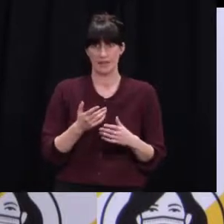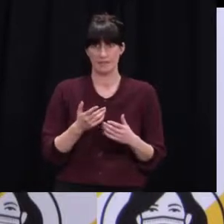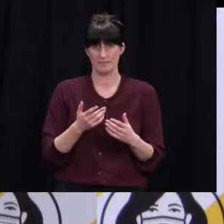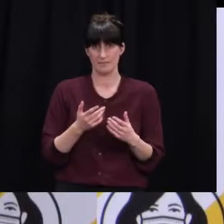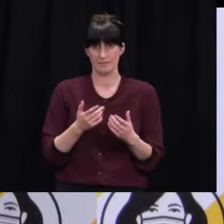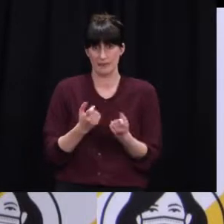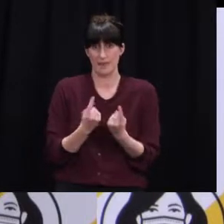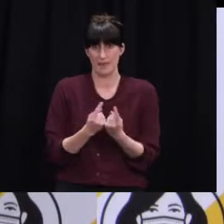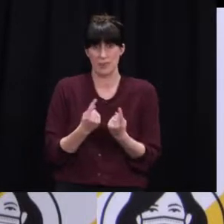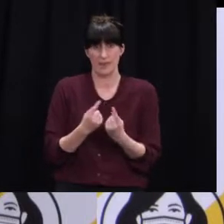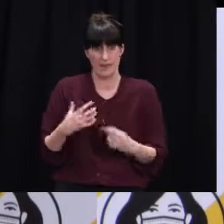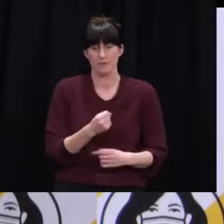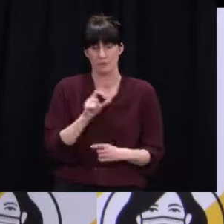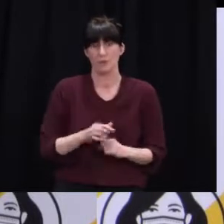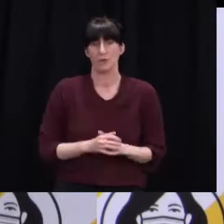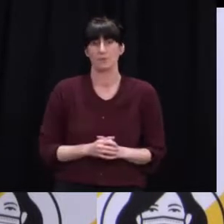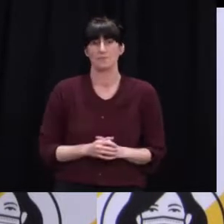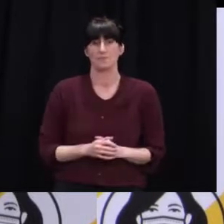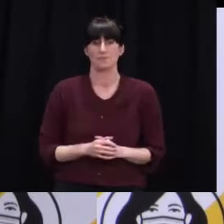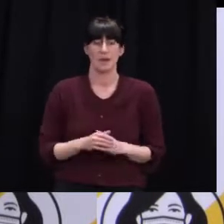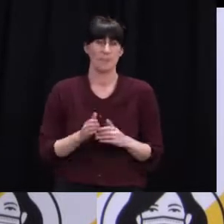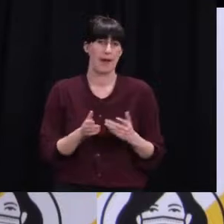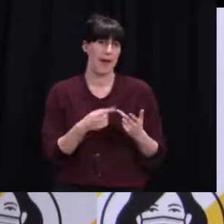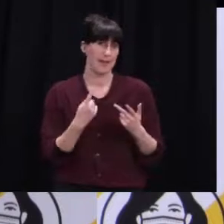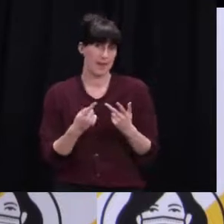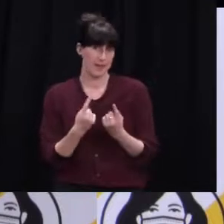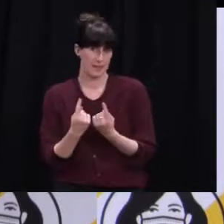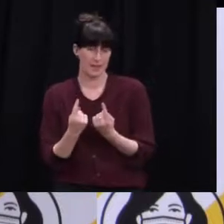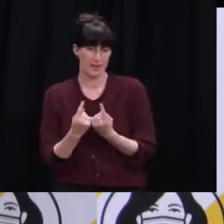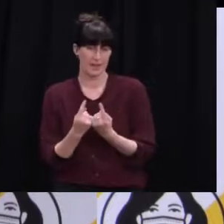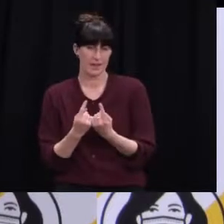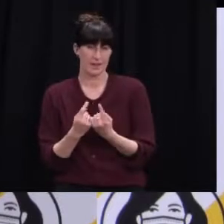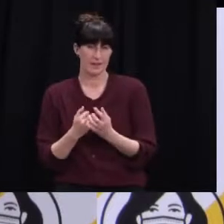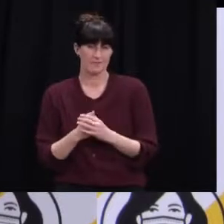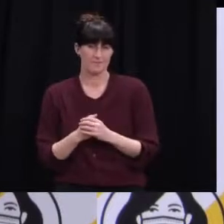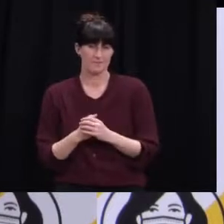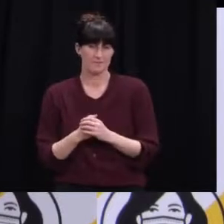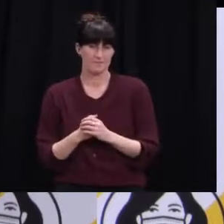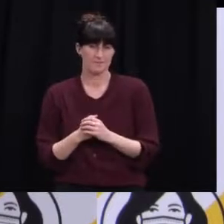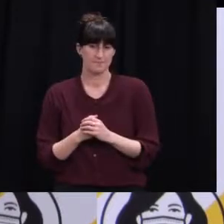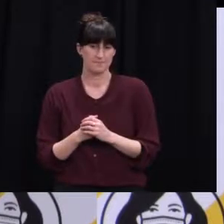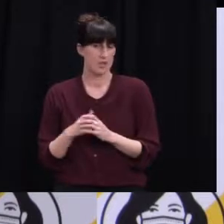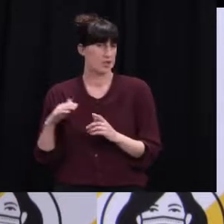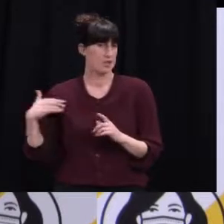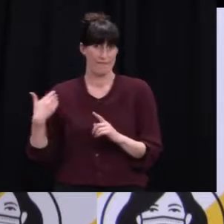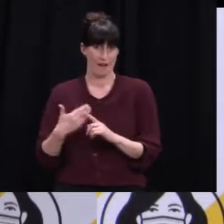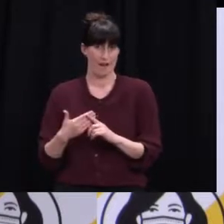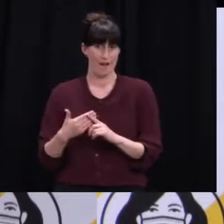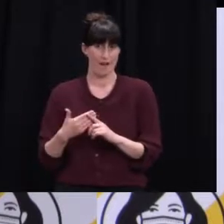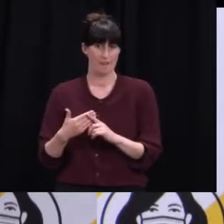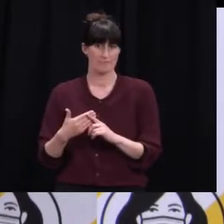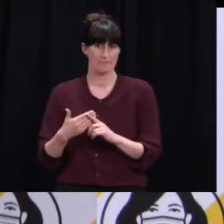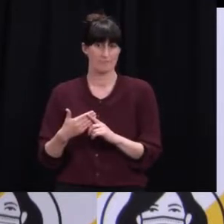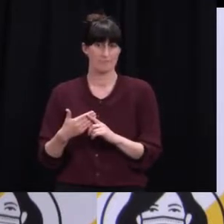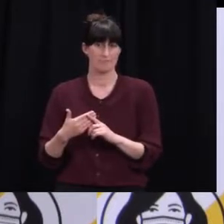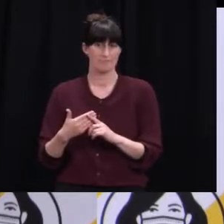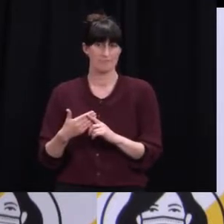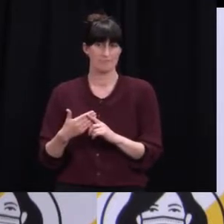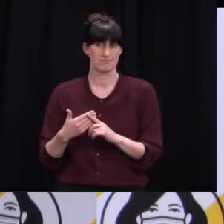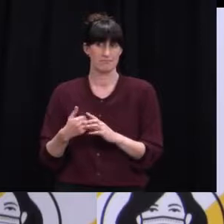contact tracing purposes. So that will continue to be a greater function. One of the things that we're working through at the moment